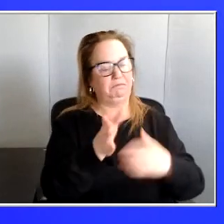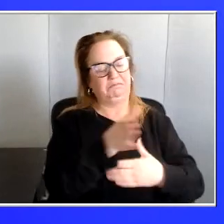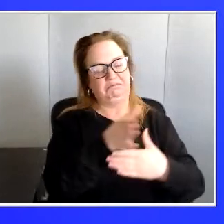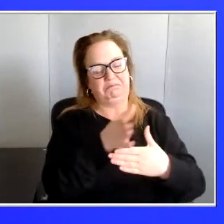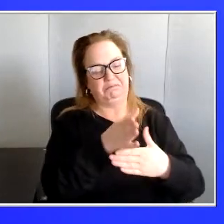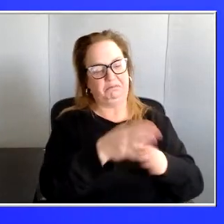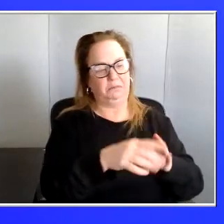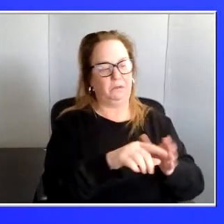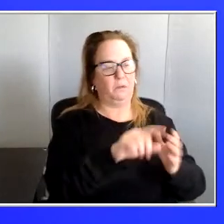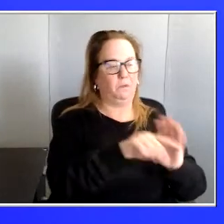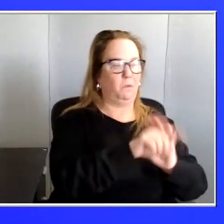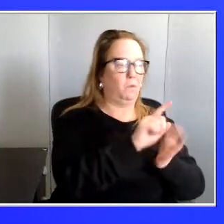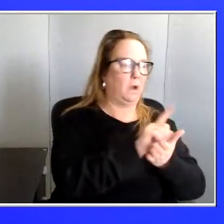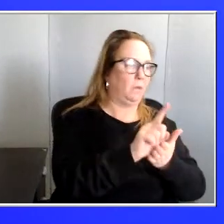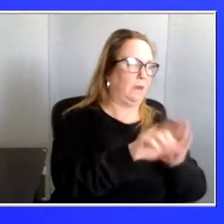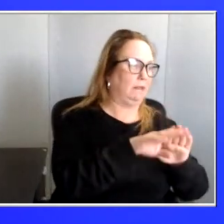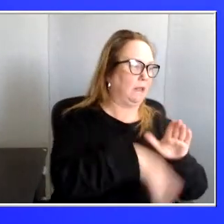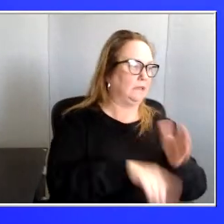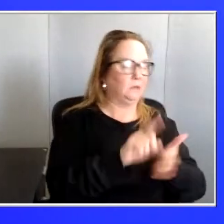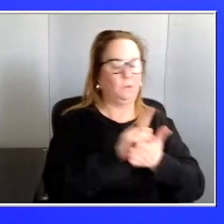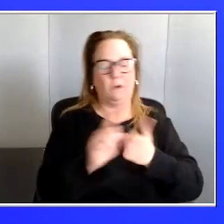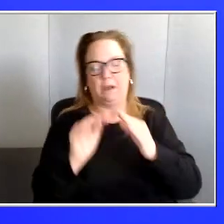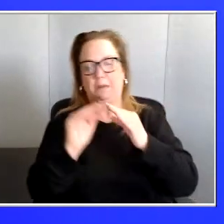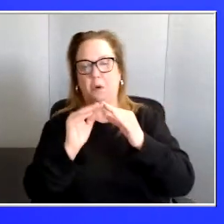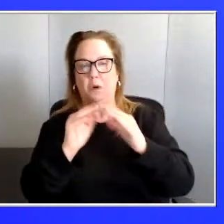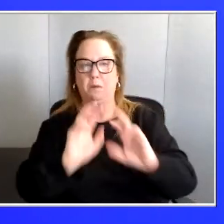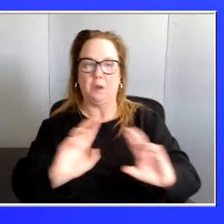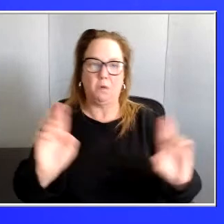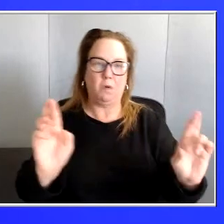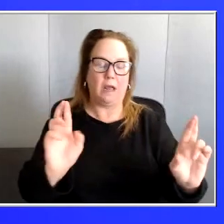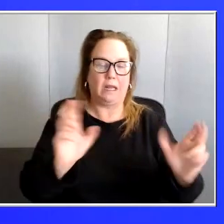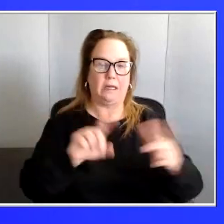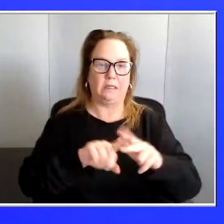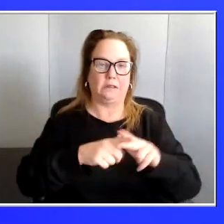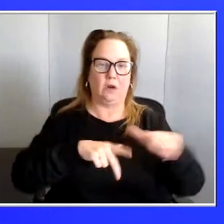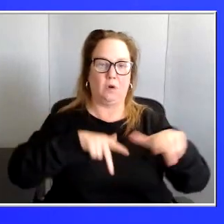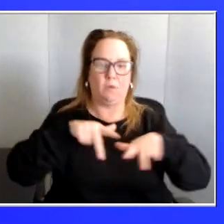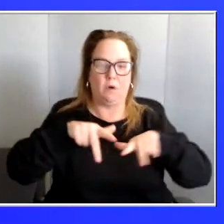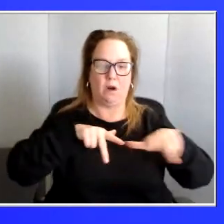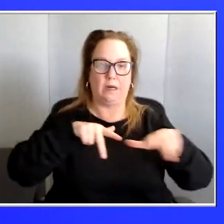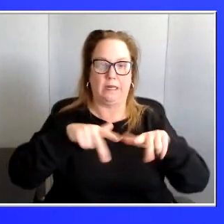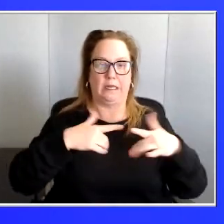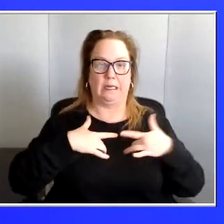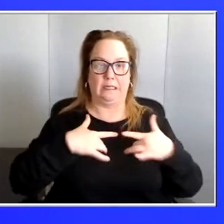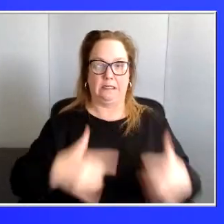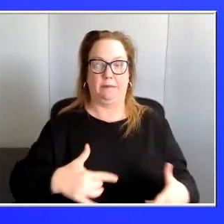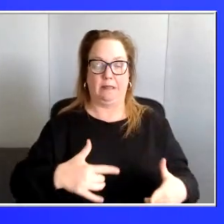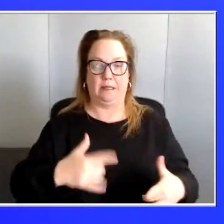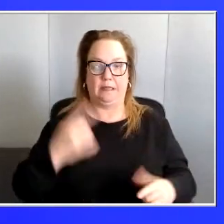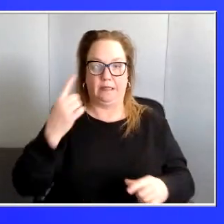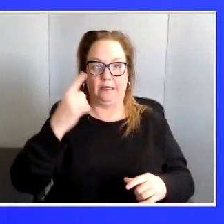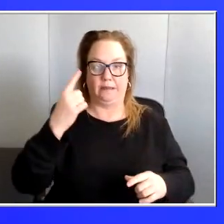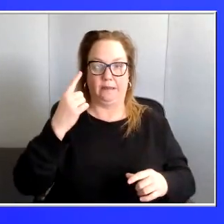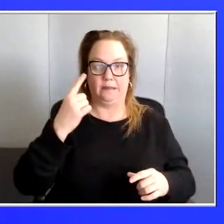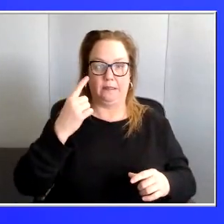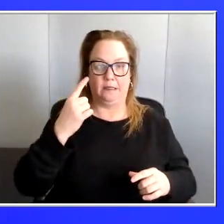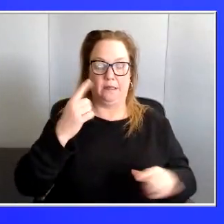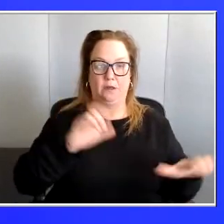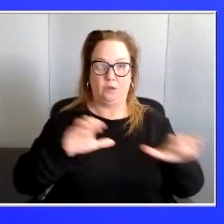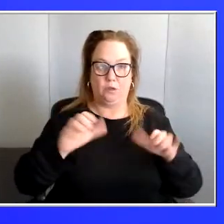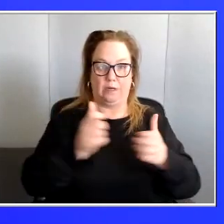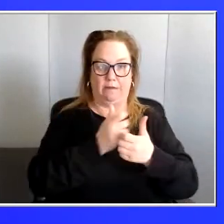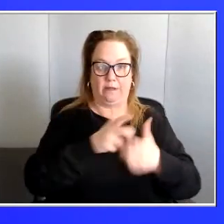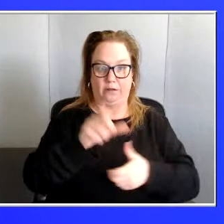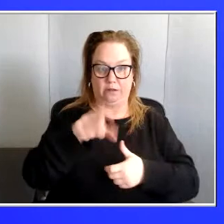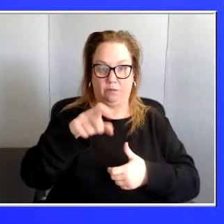week, then you'll be kind of ready to start walking. But typically, if someone is doing what they're supposed to do outside